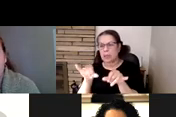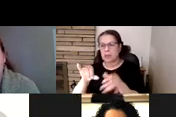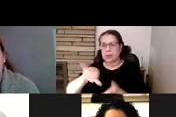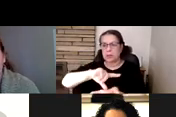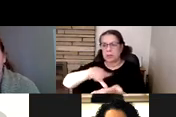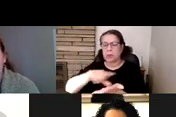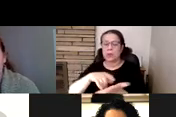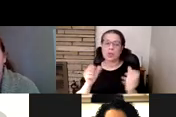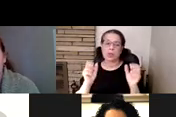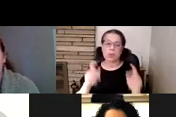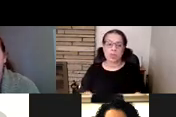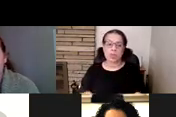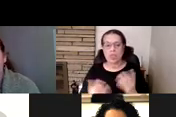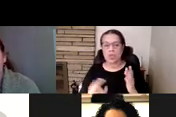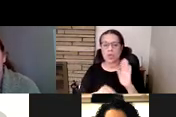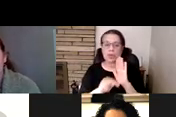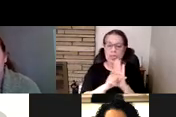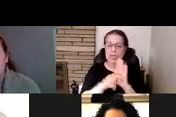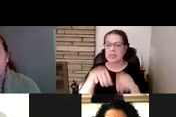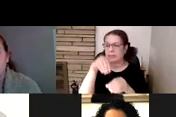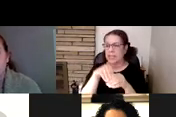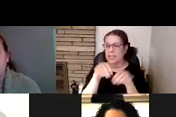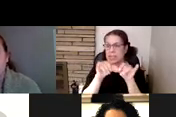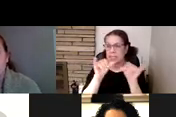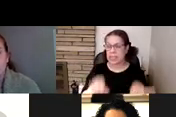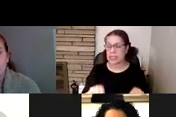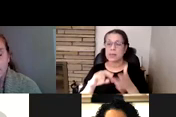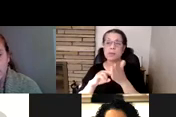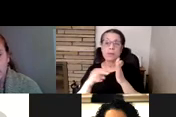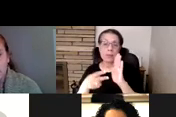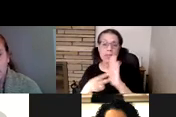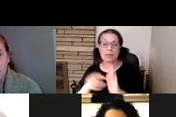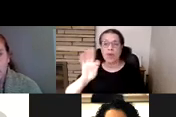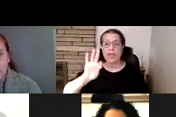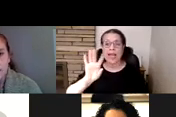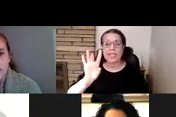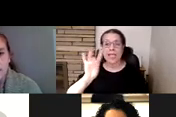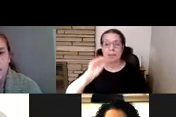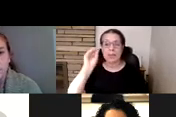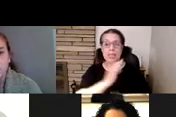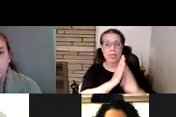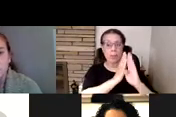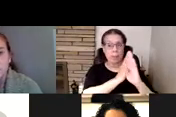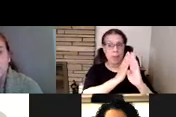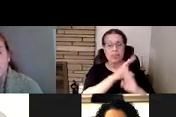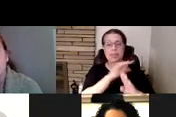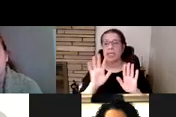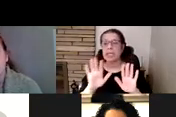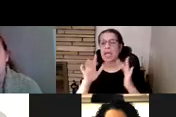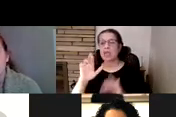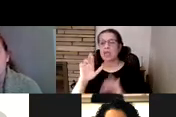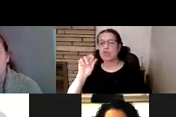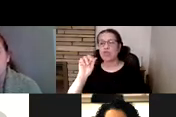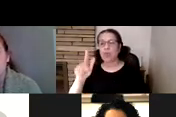to go negative by one fare in the future system. This means that for 98% of bus and light rail trips, there will be